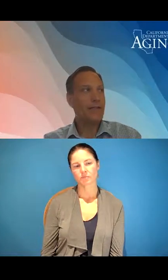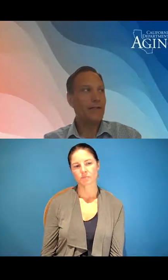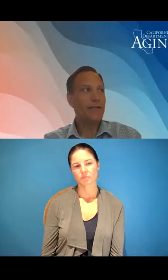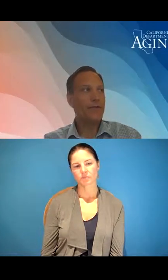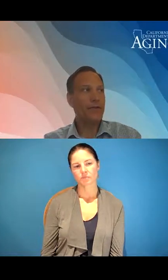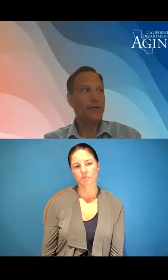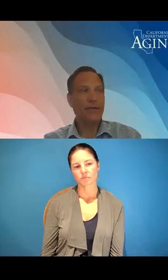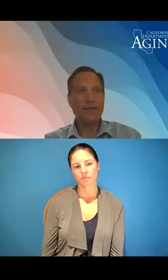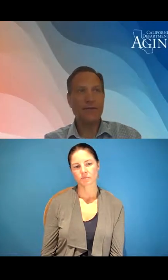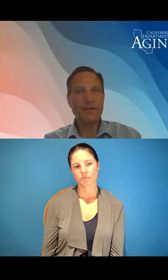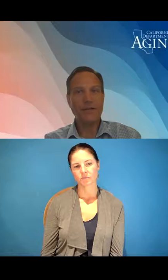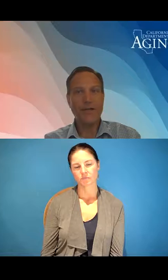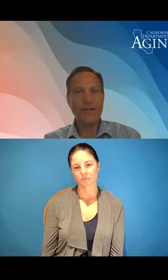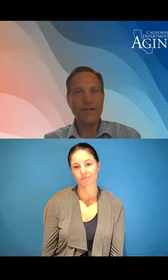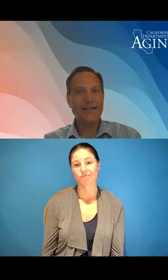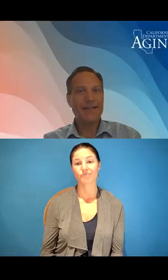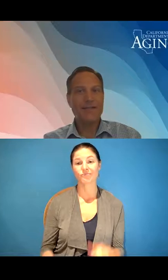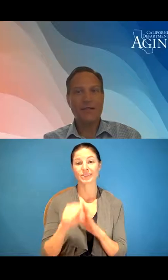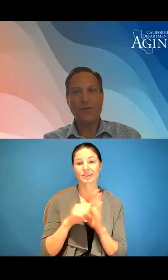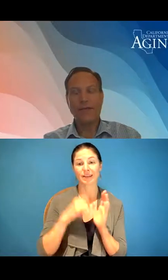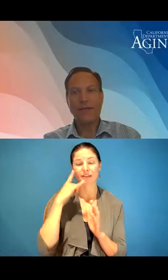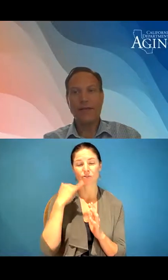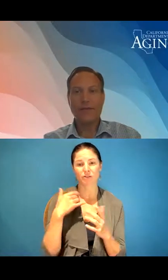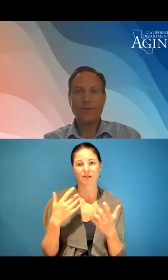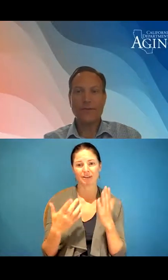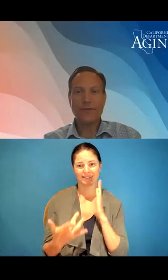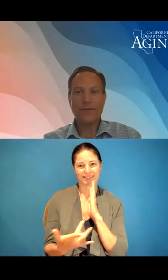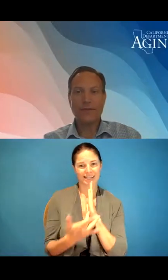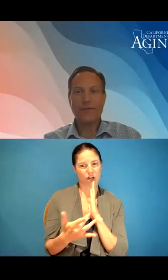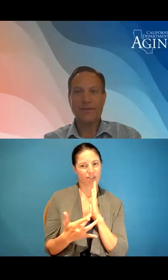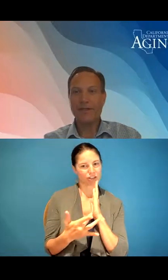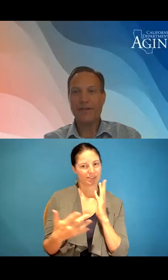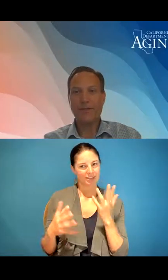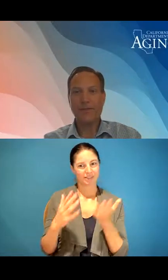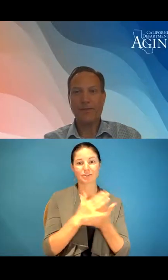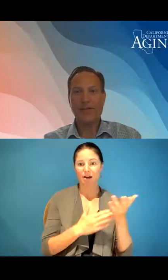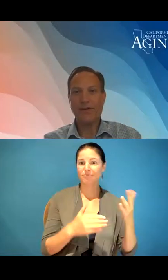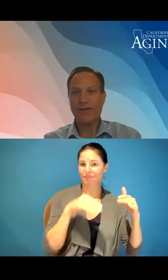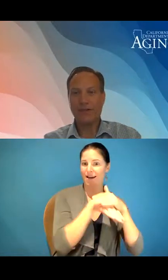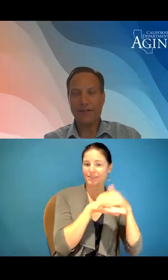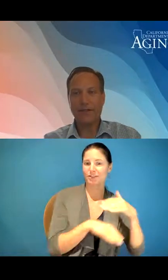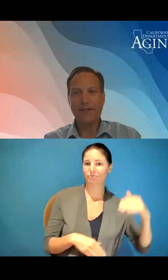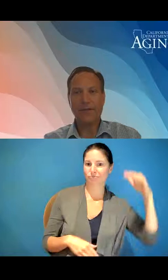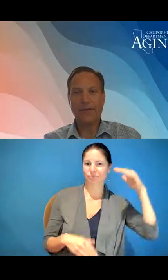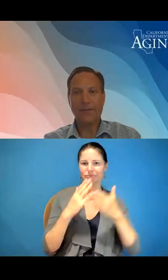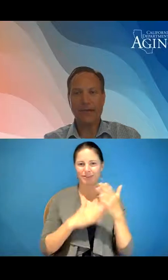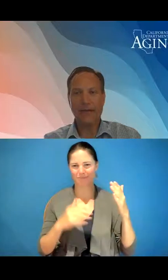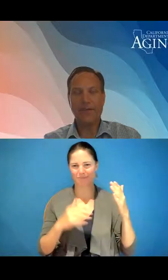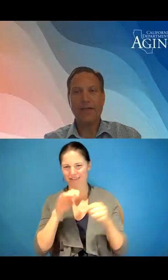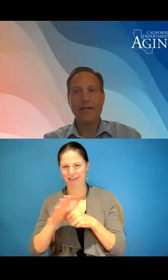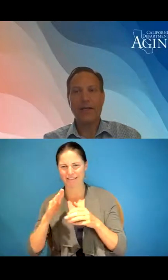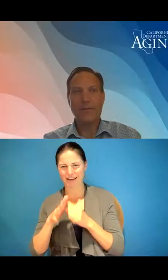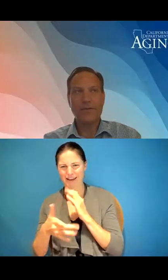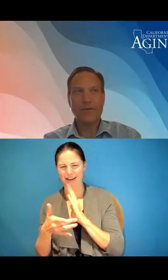to meet throughout the state is digital divide. So we know that digital services, there continues to be a very significant and ongoing